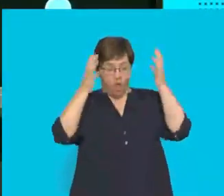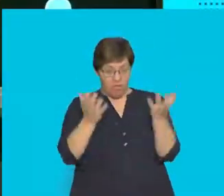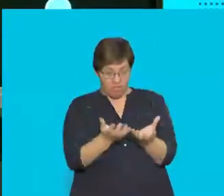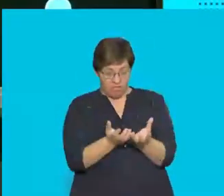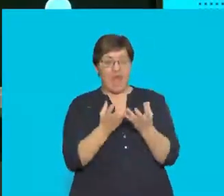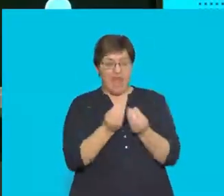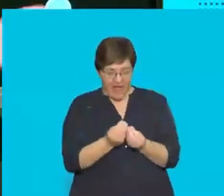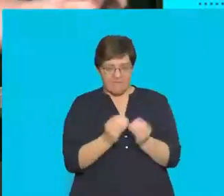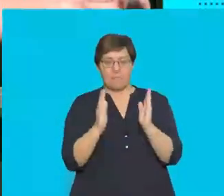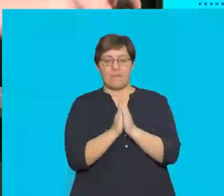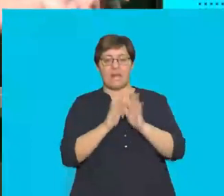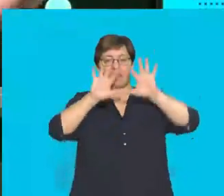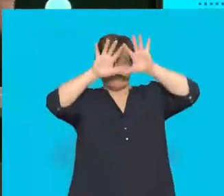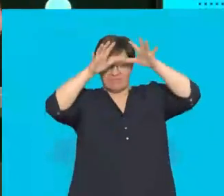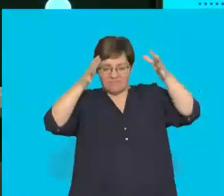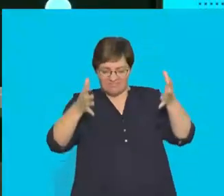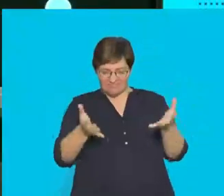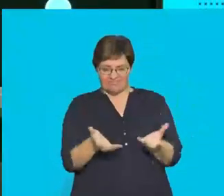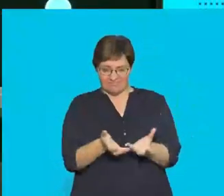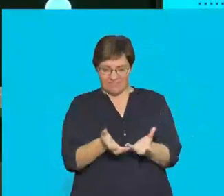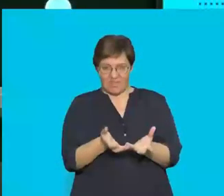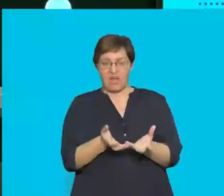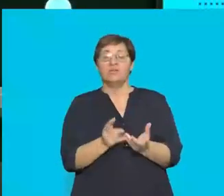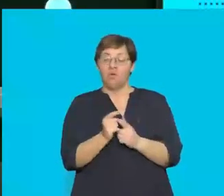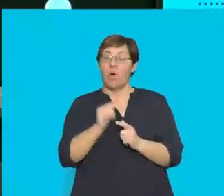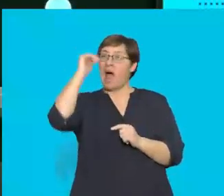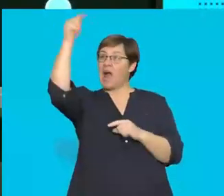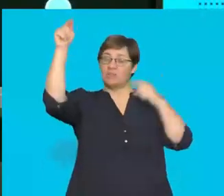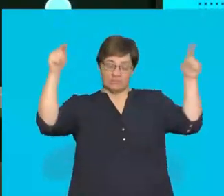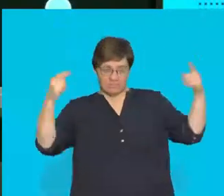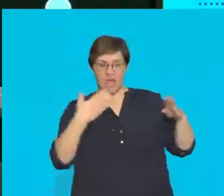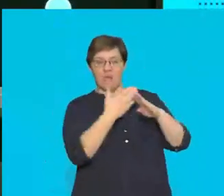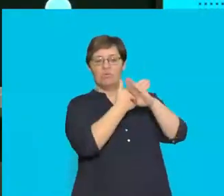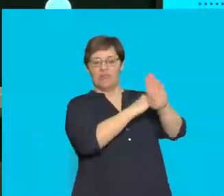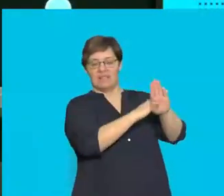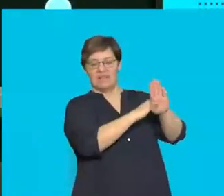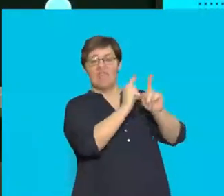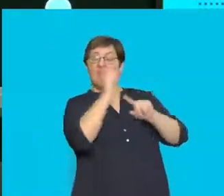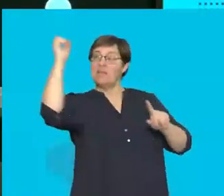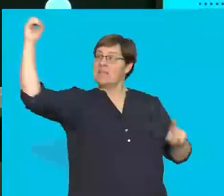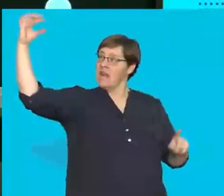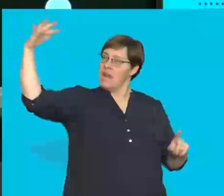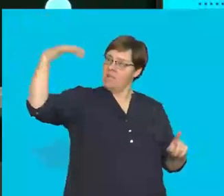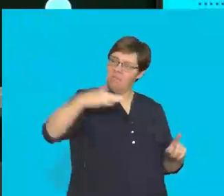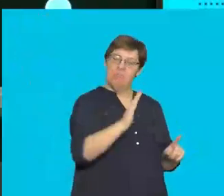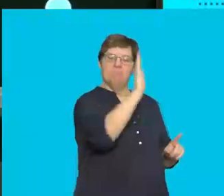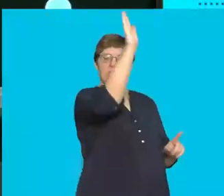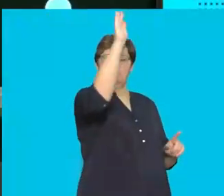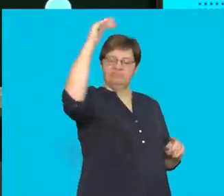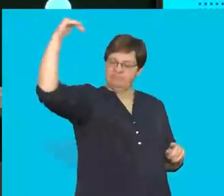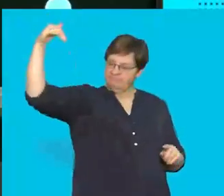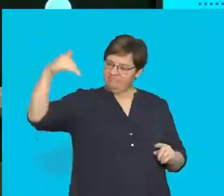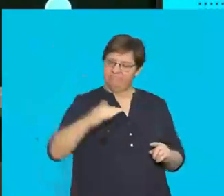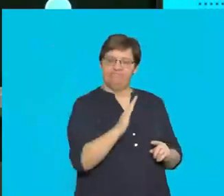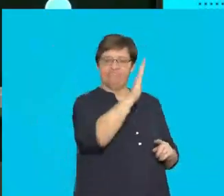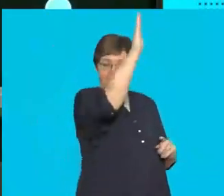that protects us from some very harmful rays that come from the sun that are part of what we call the solar wind.